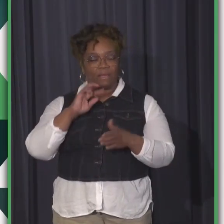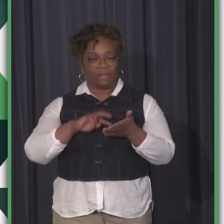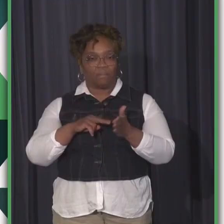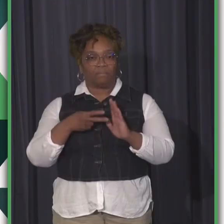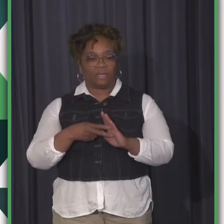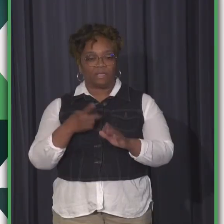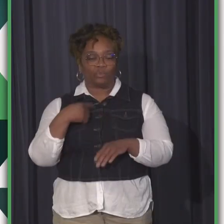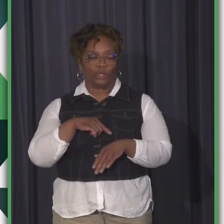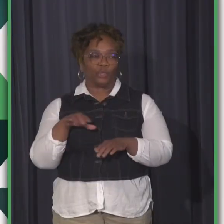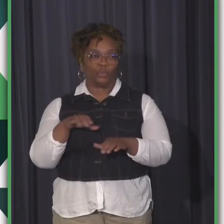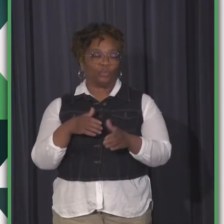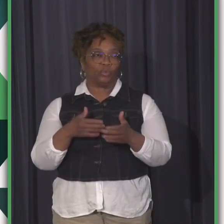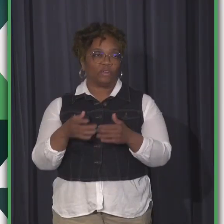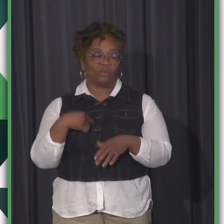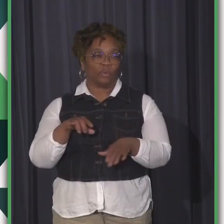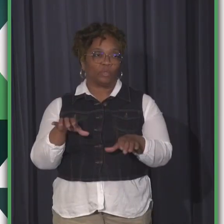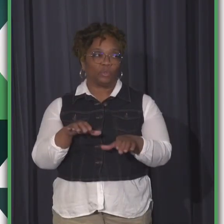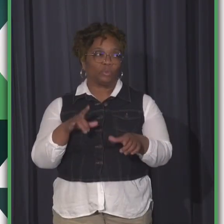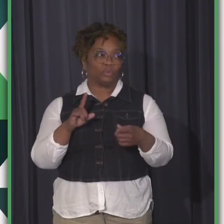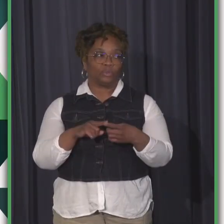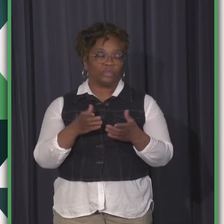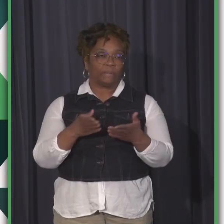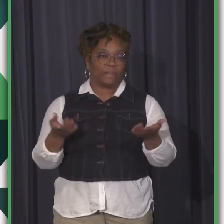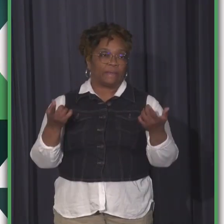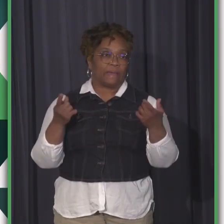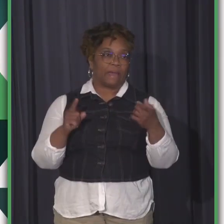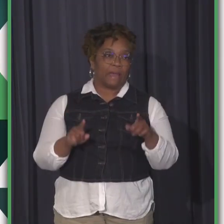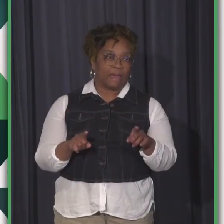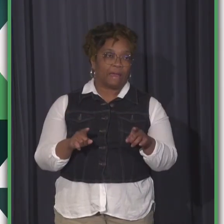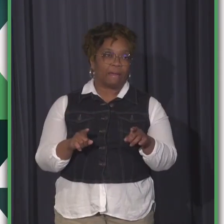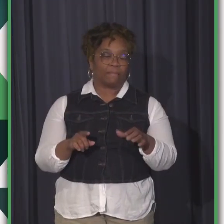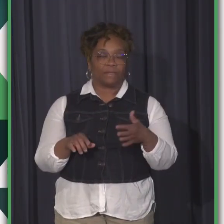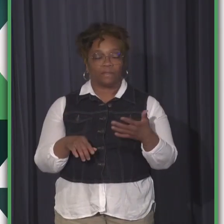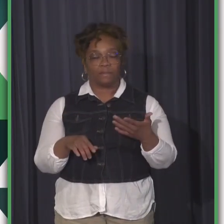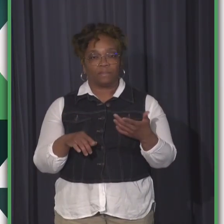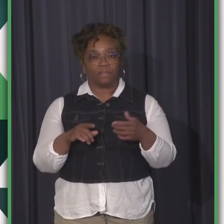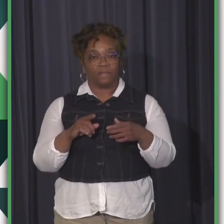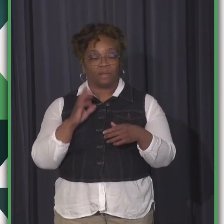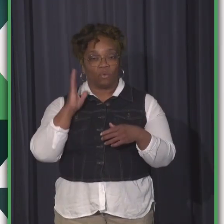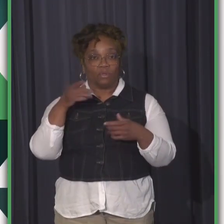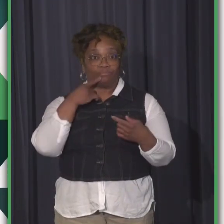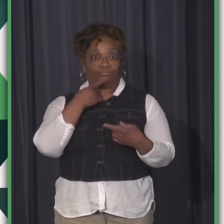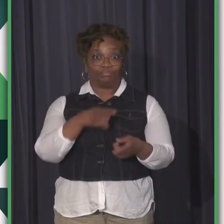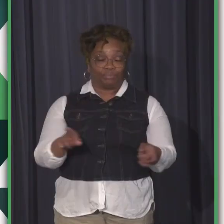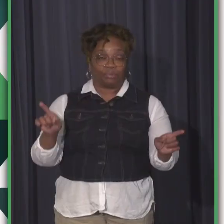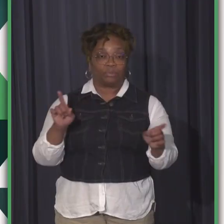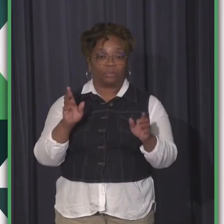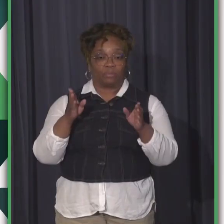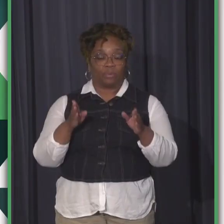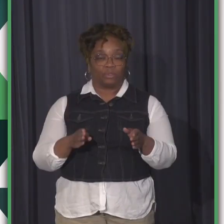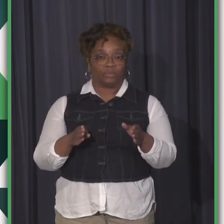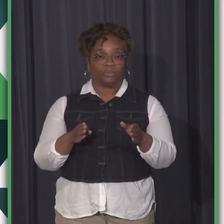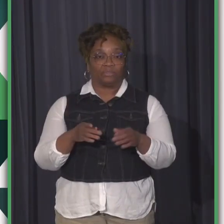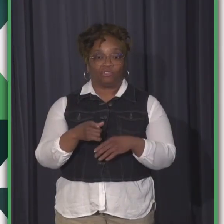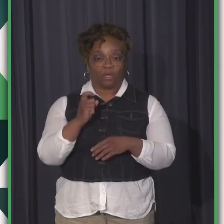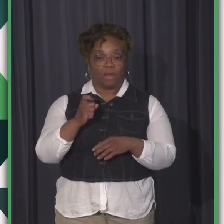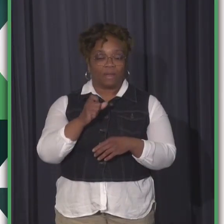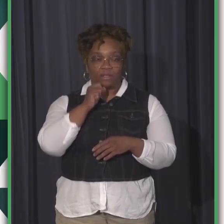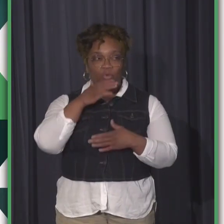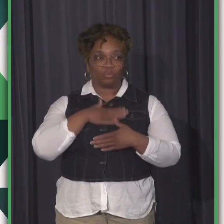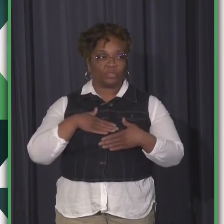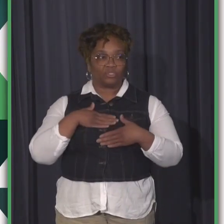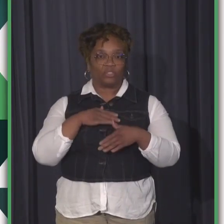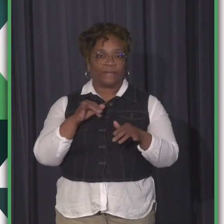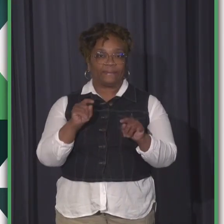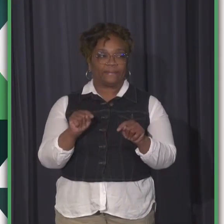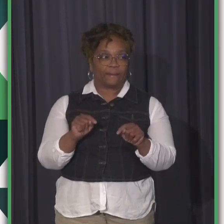going to do whatever we're going to do until something happens, and then we'll be out there when somebody gets shot. And I don't appreciate it. You do